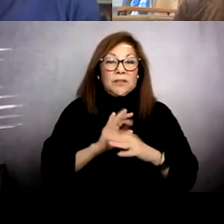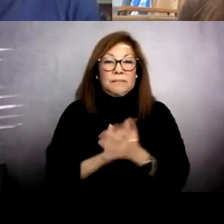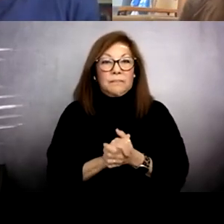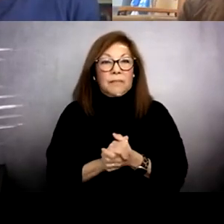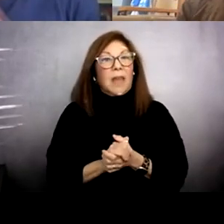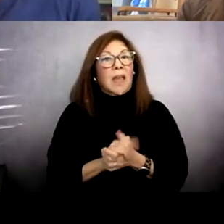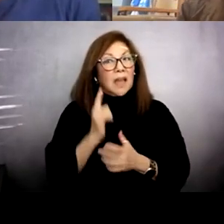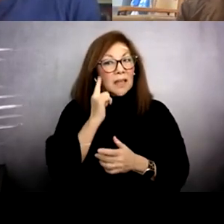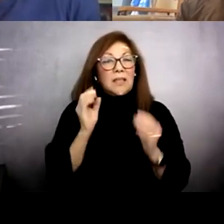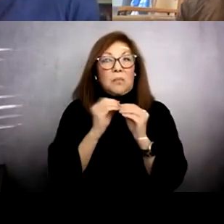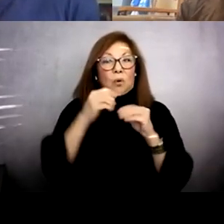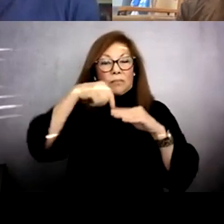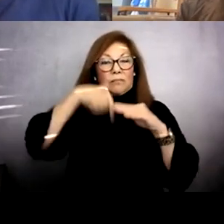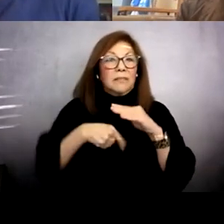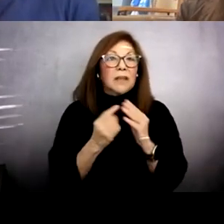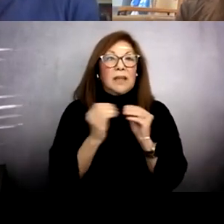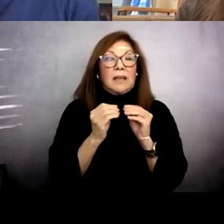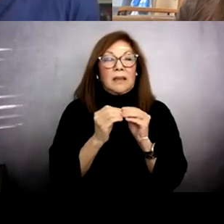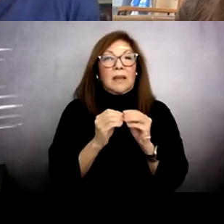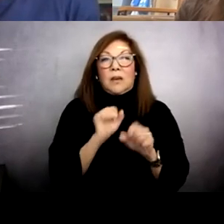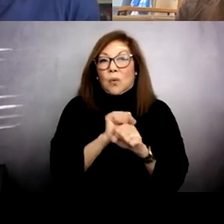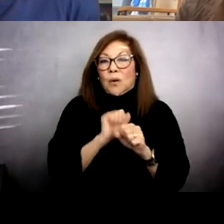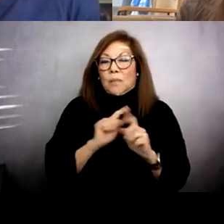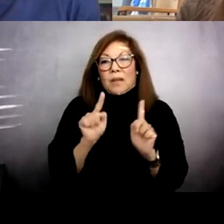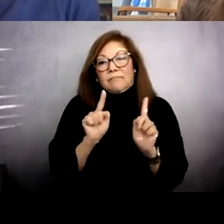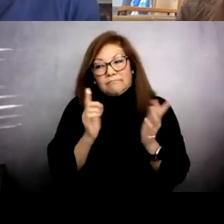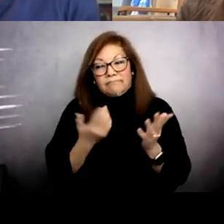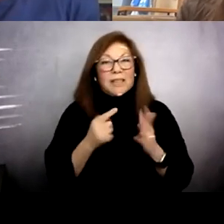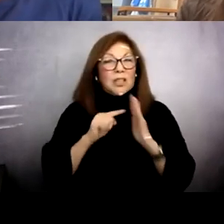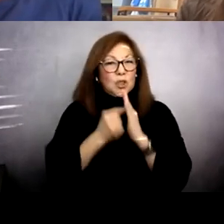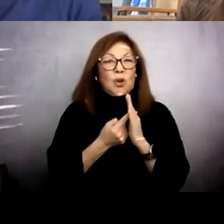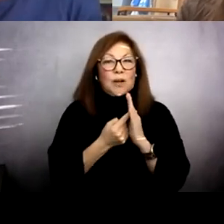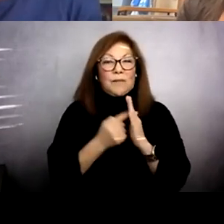I can say more about, you know, within my specific orgs, but that was a kind of starting point for me.